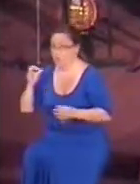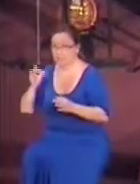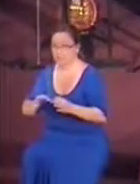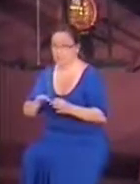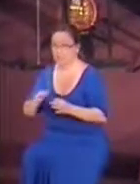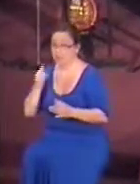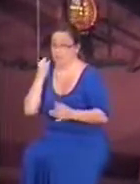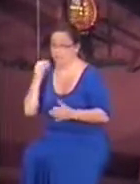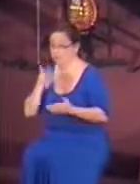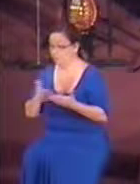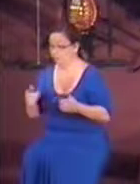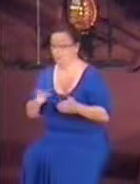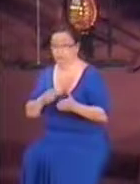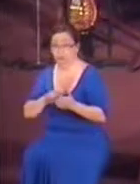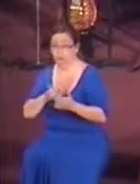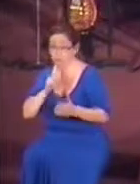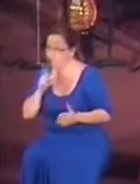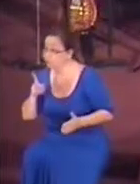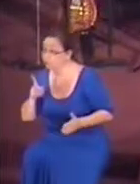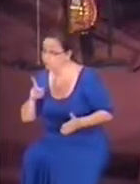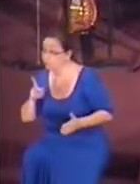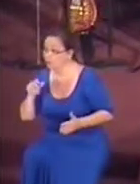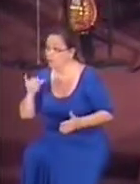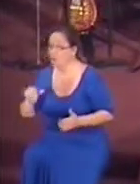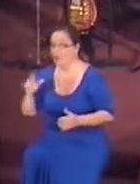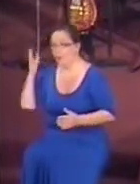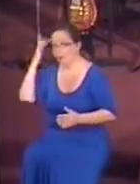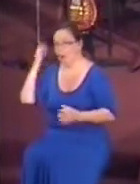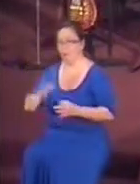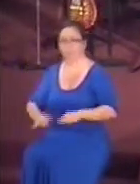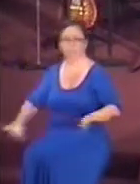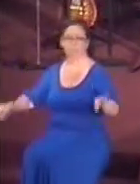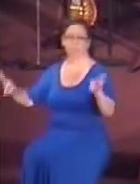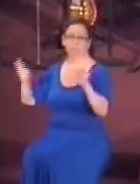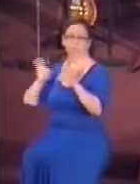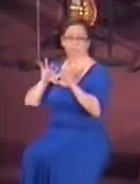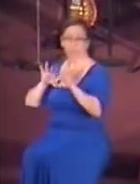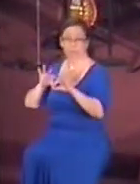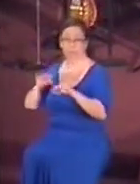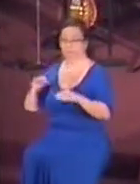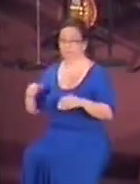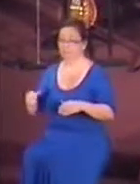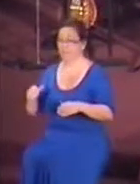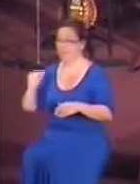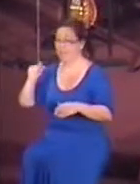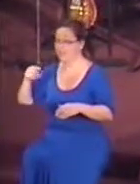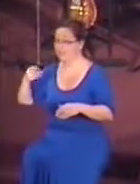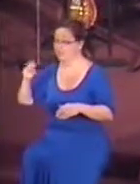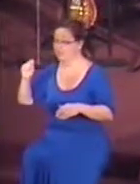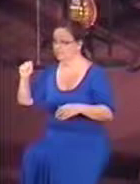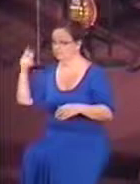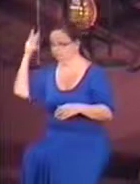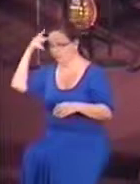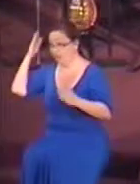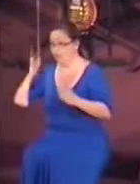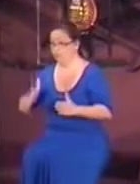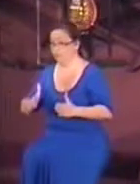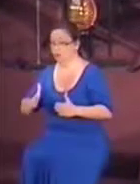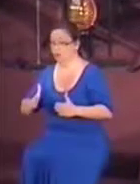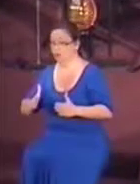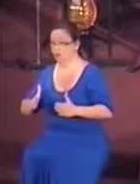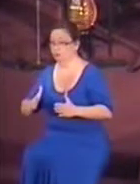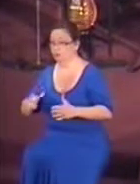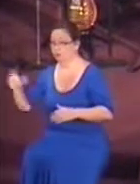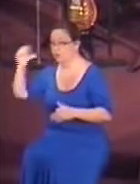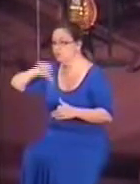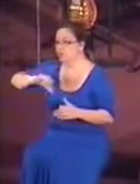not something is true. And this is why it's so important, folks, is because even atheist philosophers who reject the existence